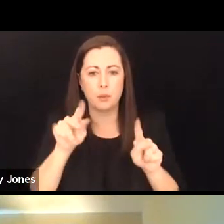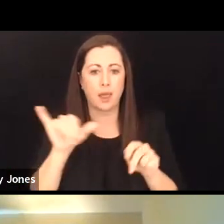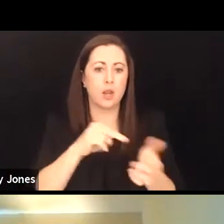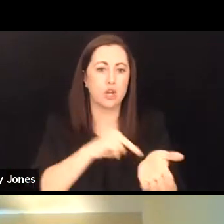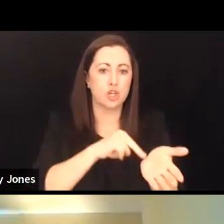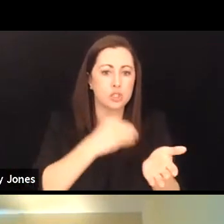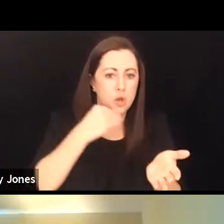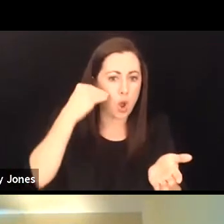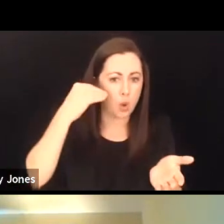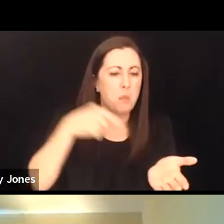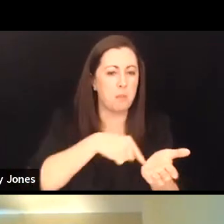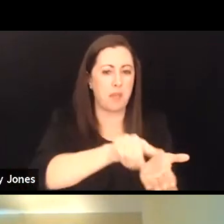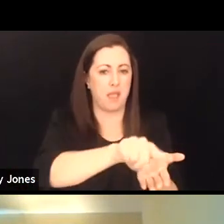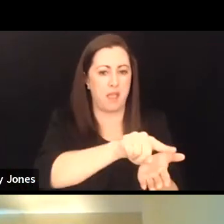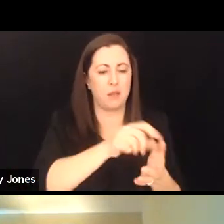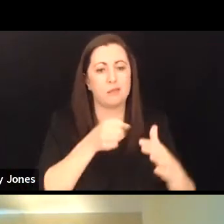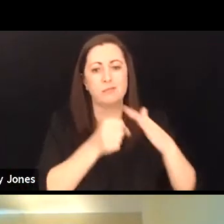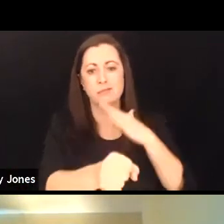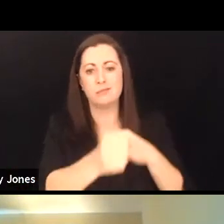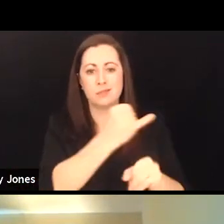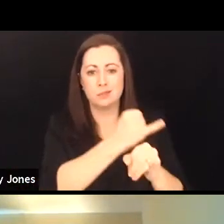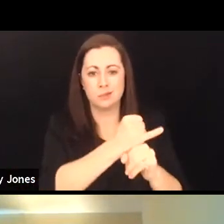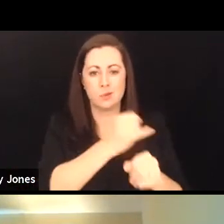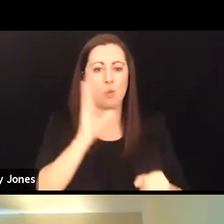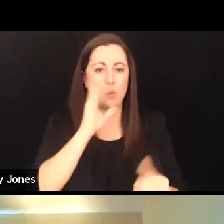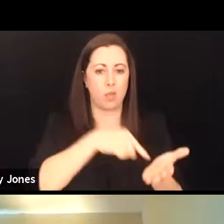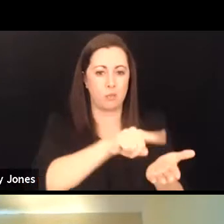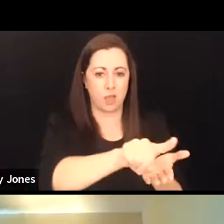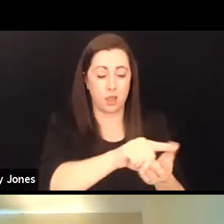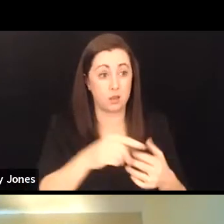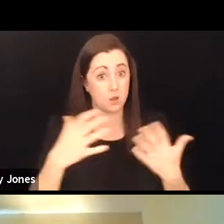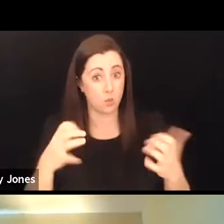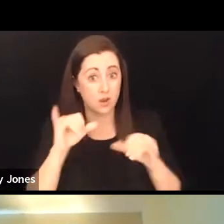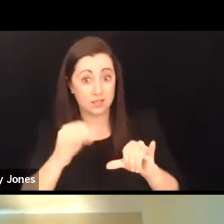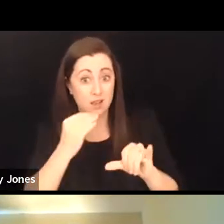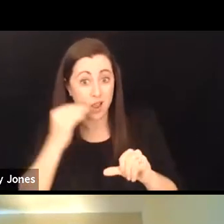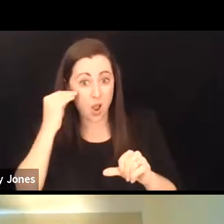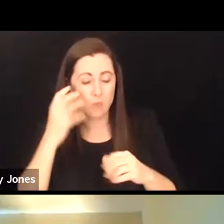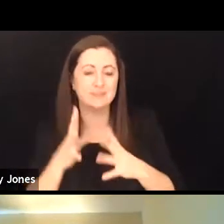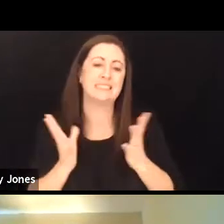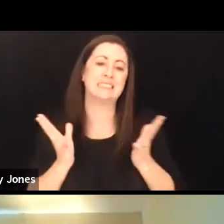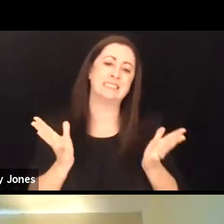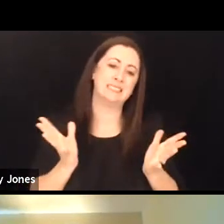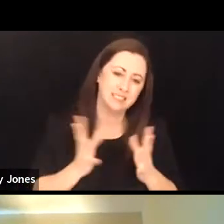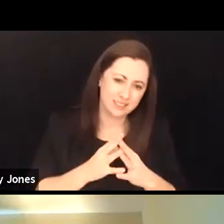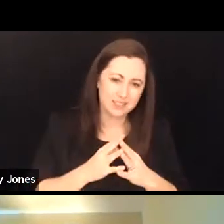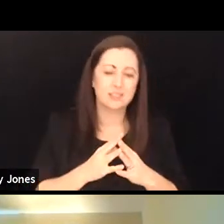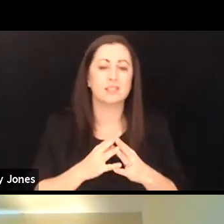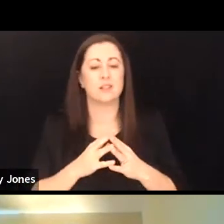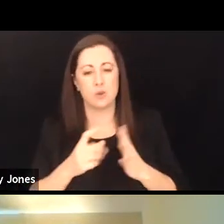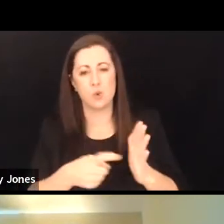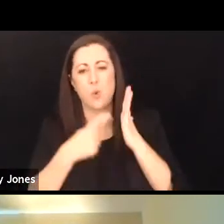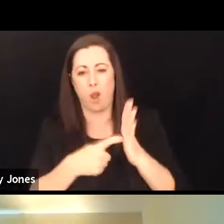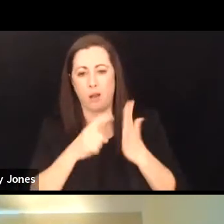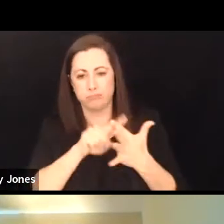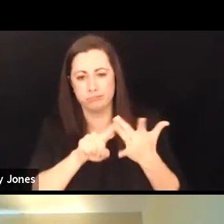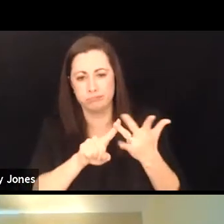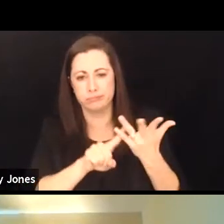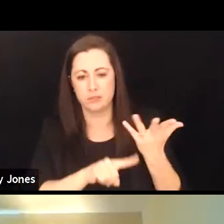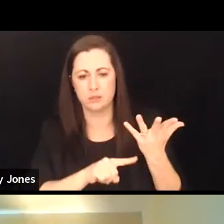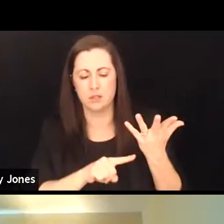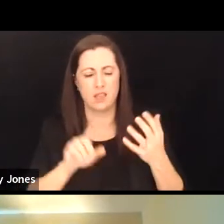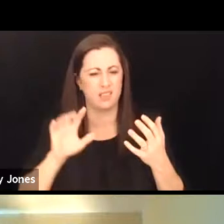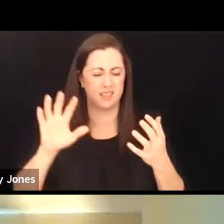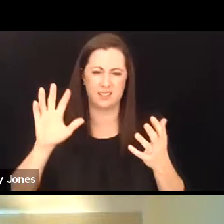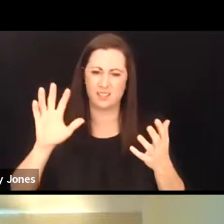home, well, then we got a whole lot more hoops to go through. And that's just ridiculous. We need to totally flip that